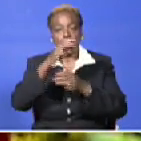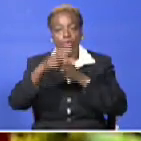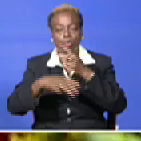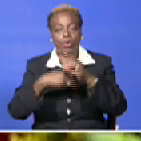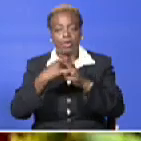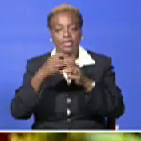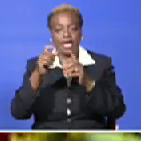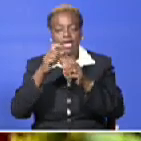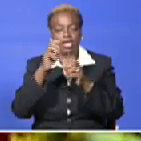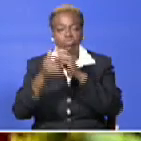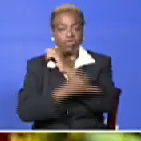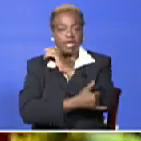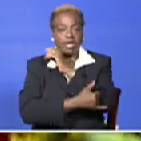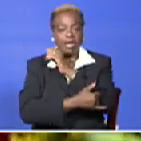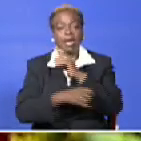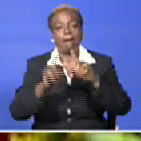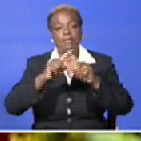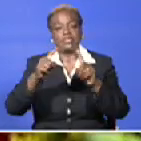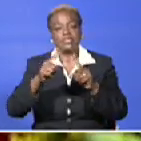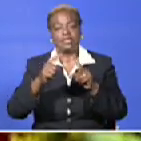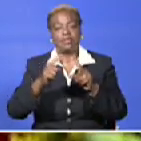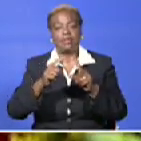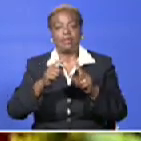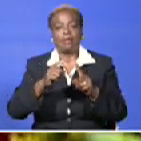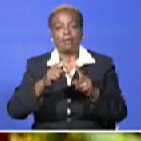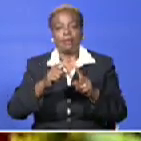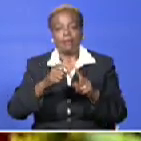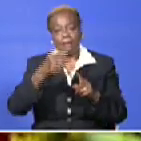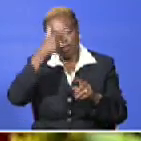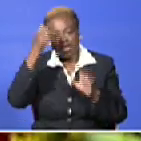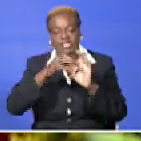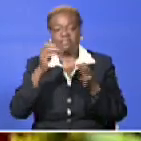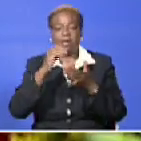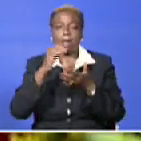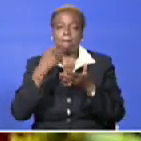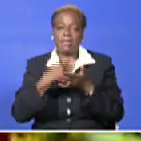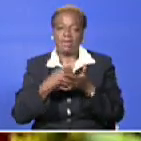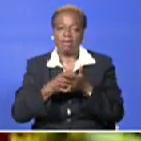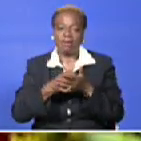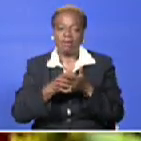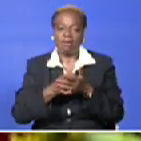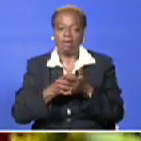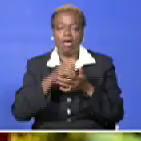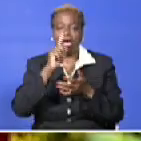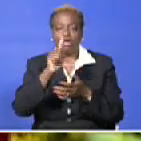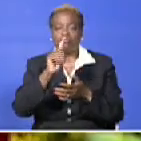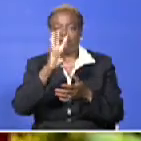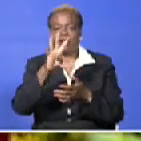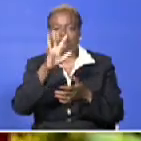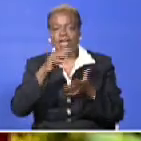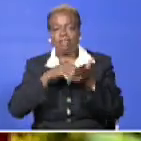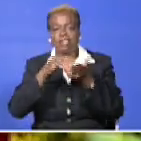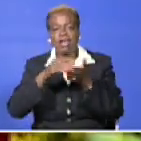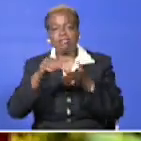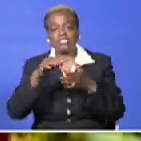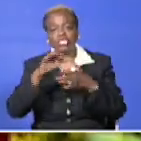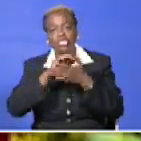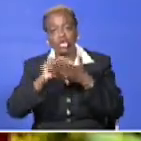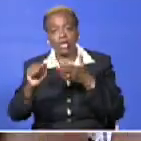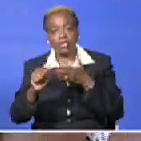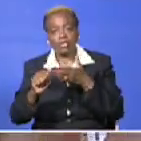also because of the money. It's $35,000 a year, folks, $140,000 over the course of 4 years. That's nothing to sneeze